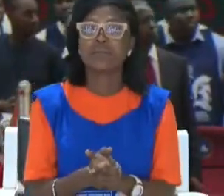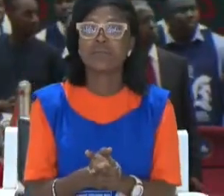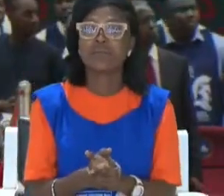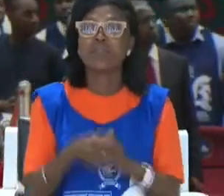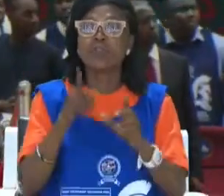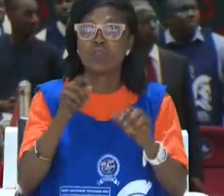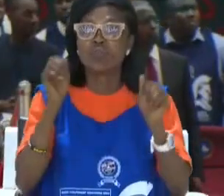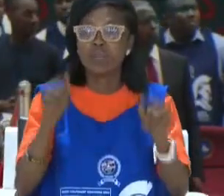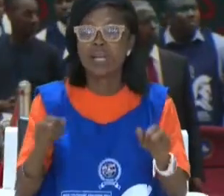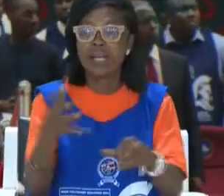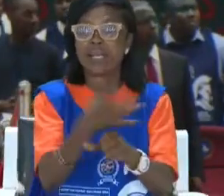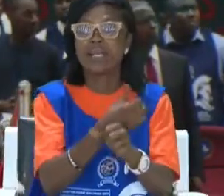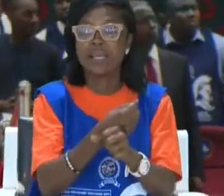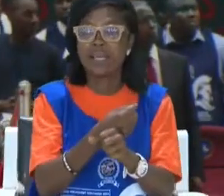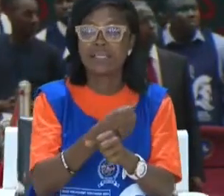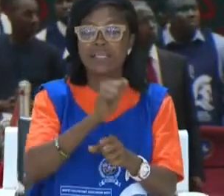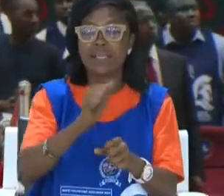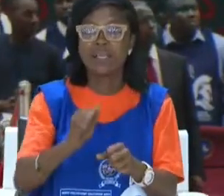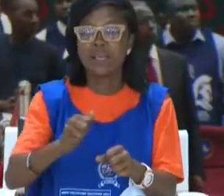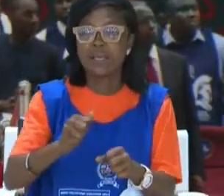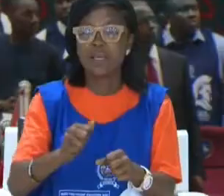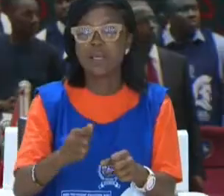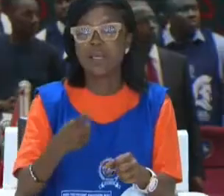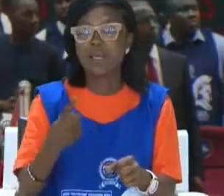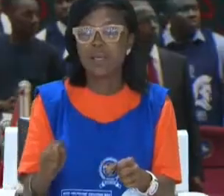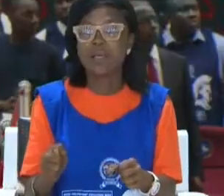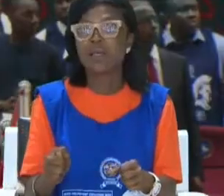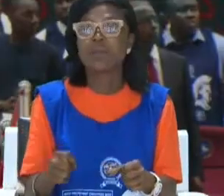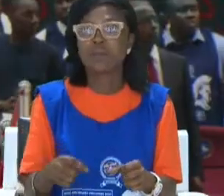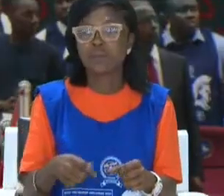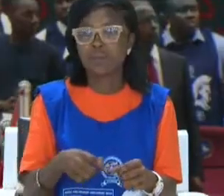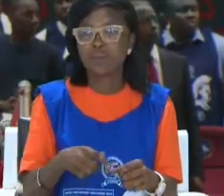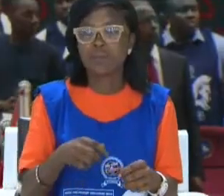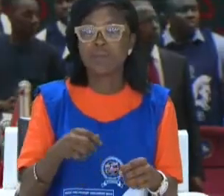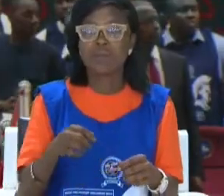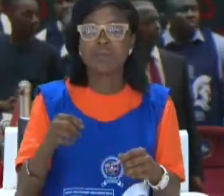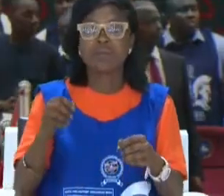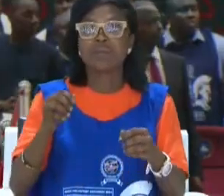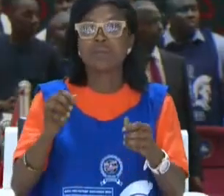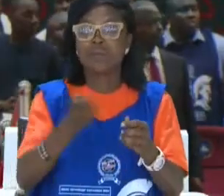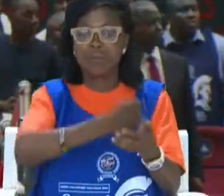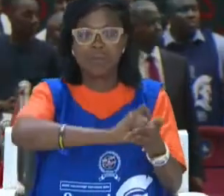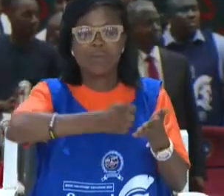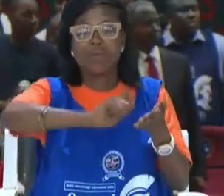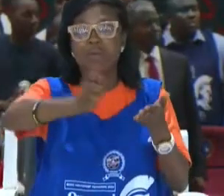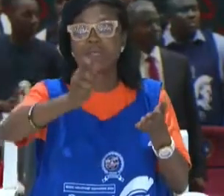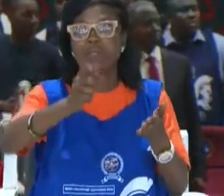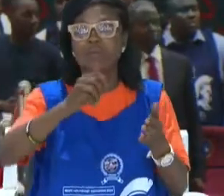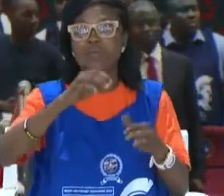You can get a blackboard and write Congress